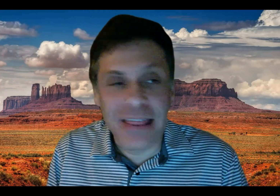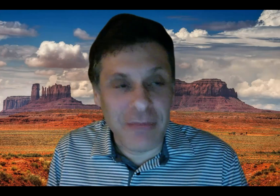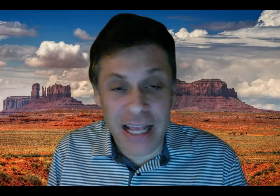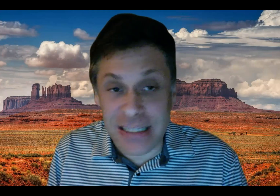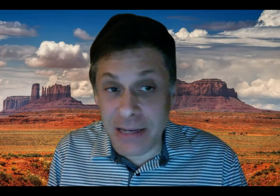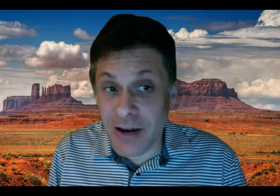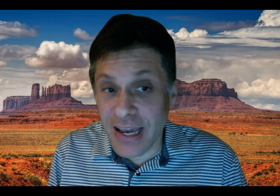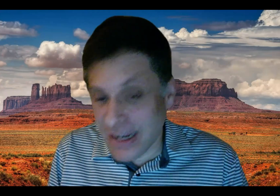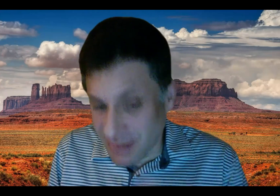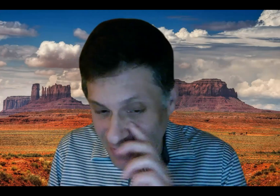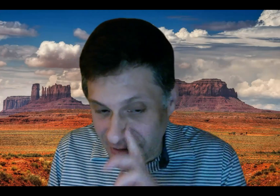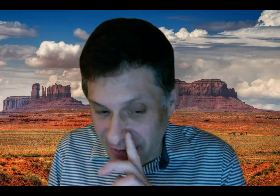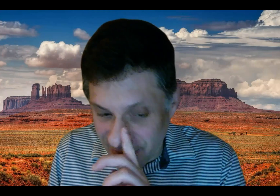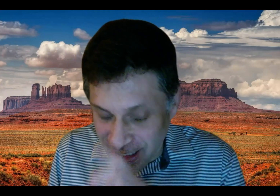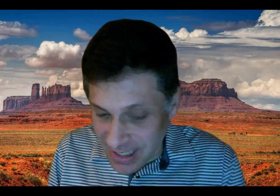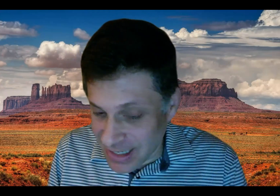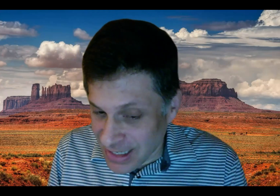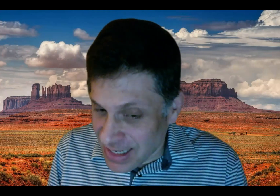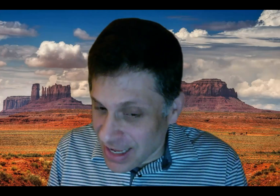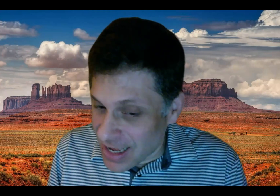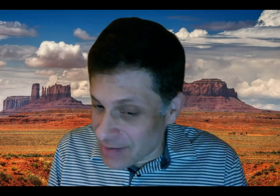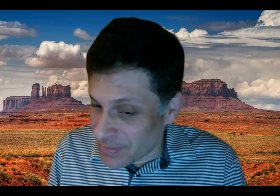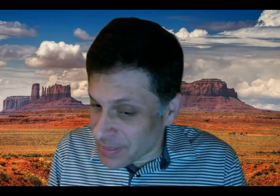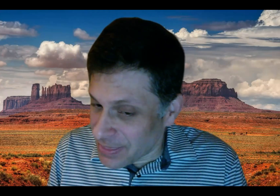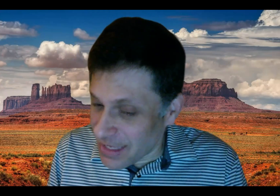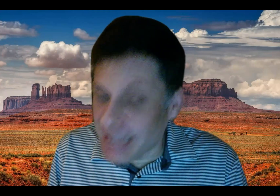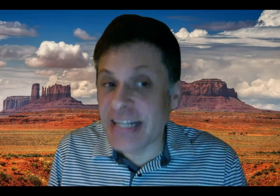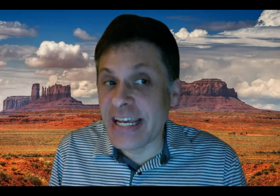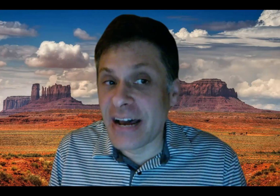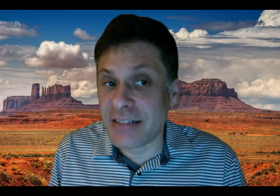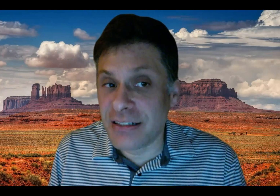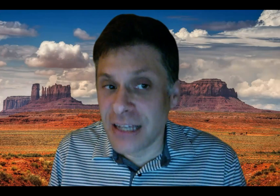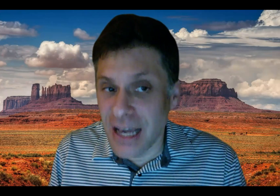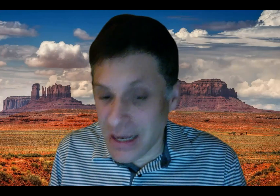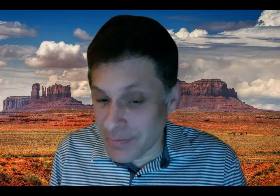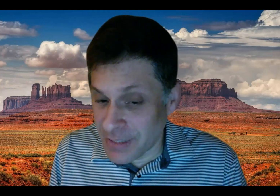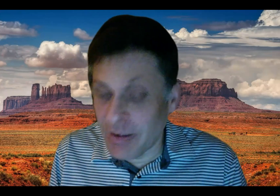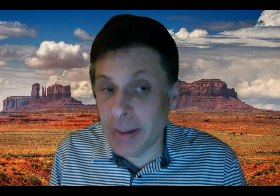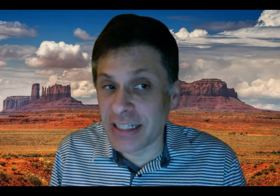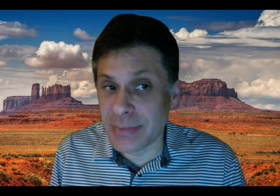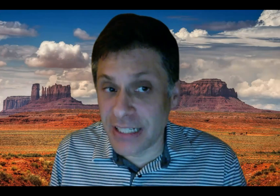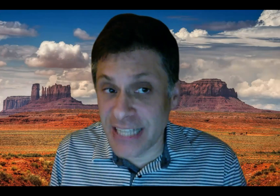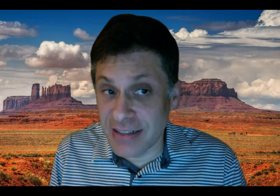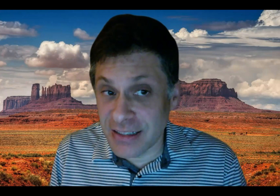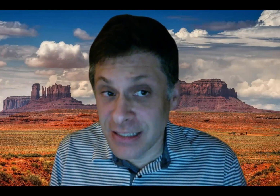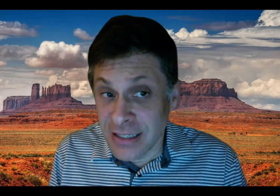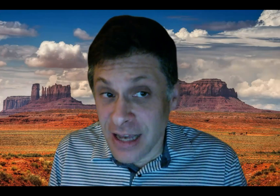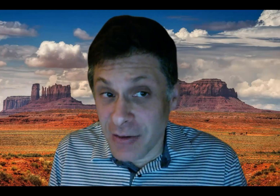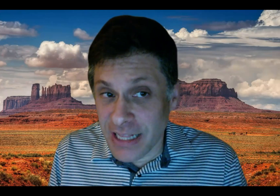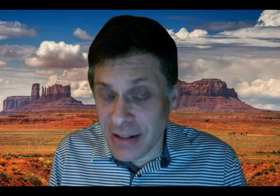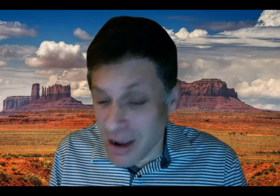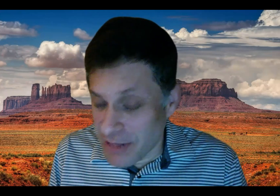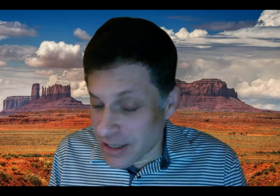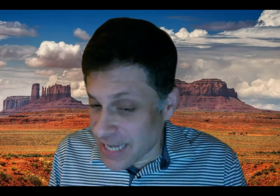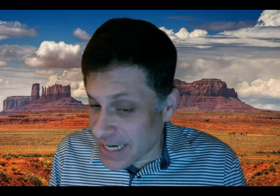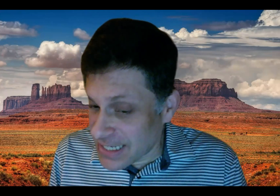beginning with SWI, went to the DD Council, Developmental Disabilities Council,